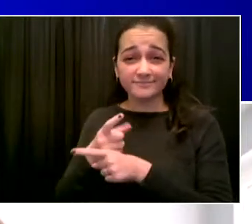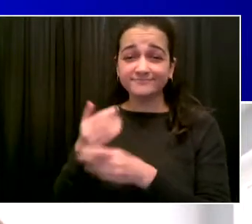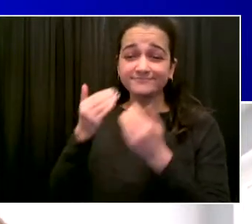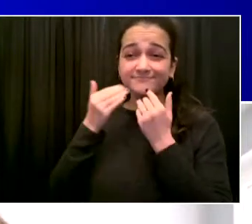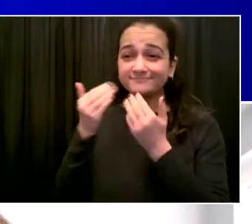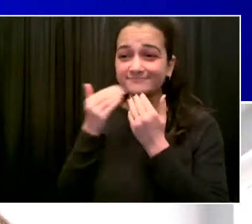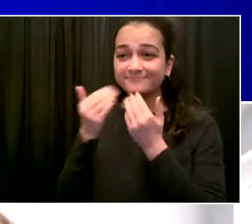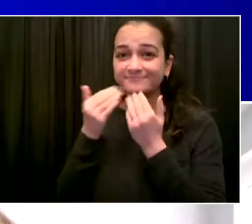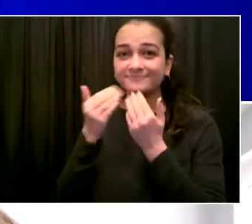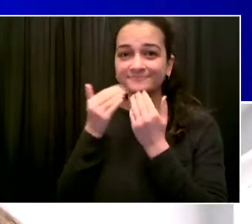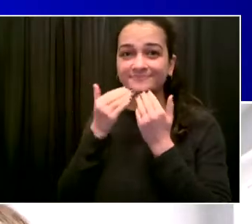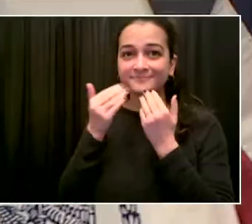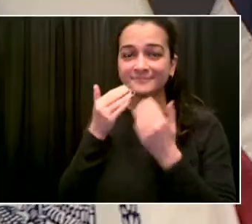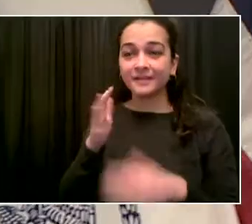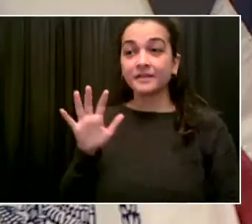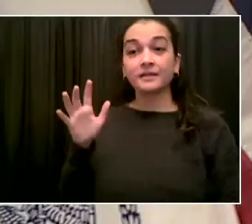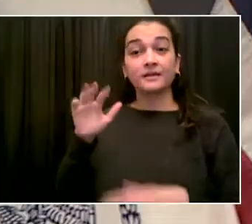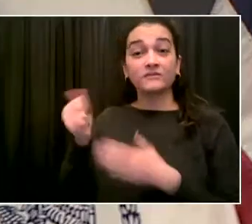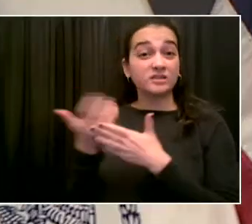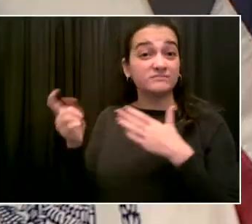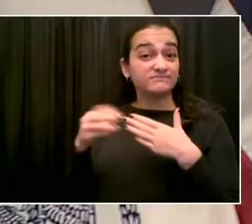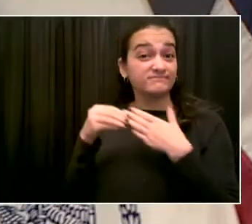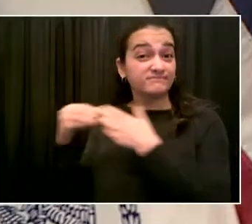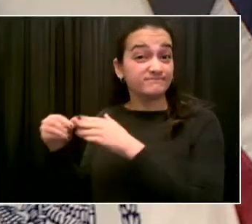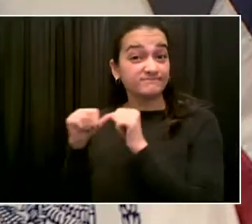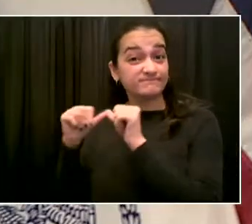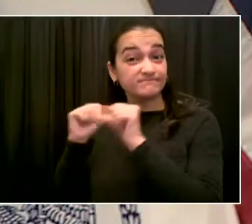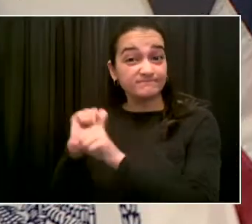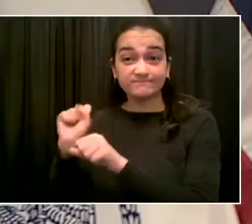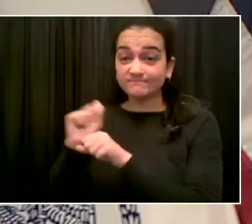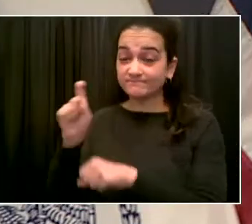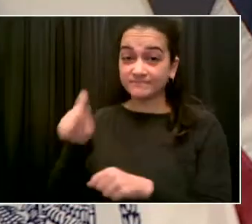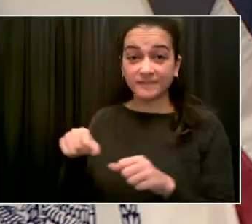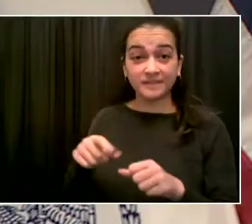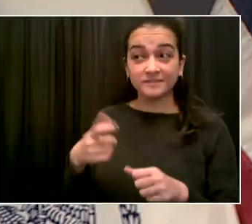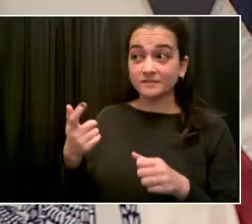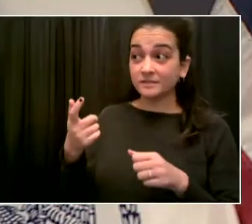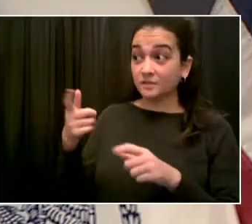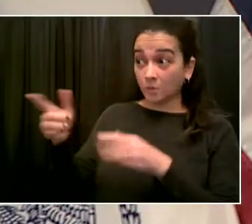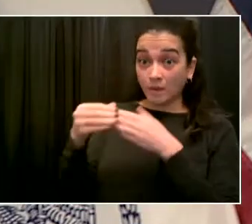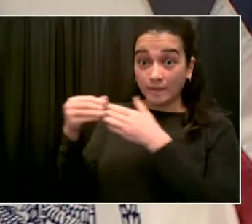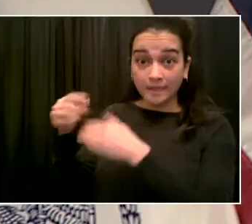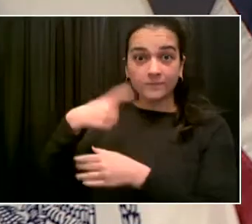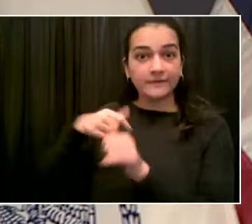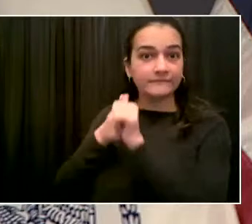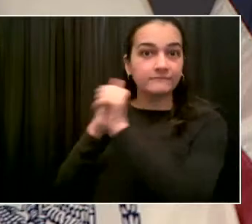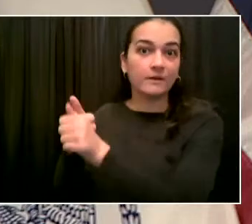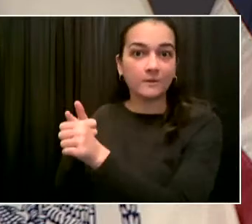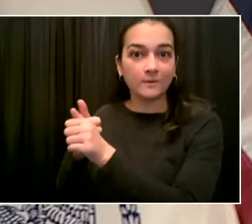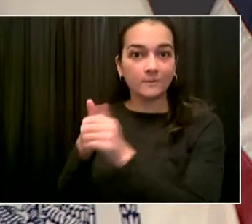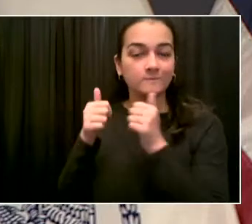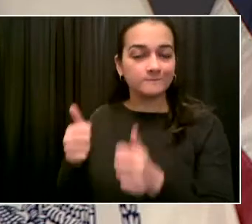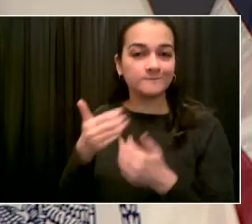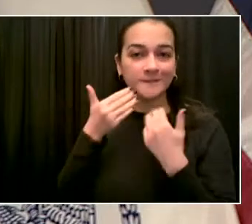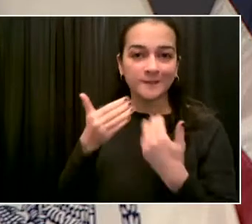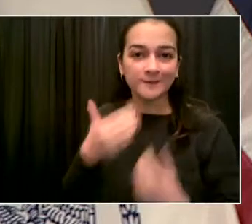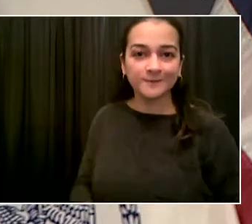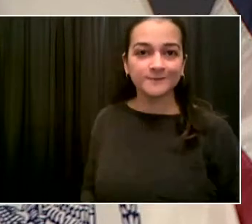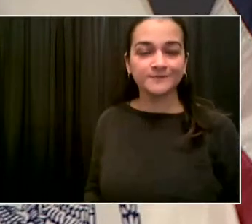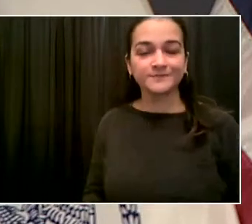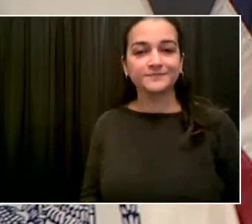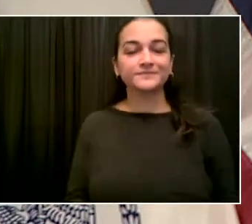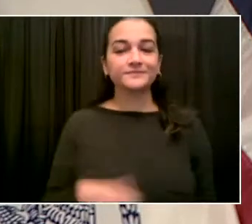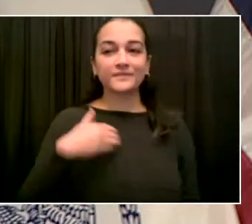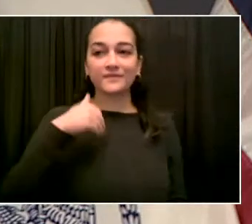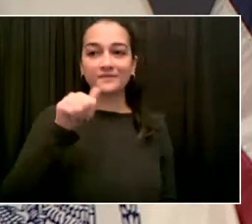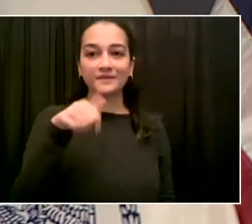do. Amen. Thank you. And listen, everyone, I want you to hear from someone else who's been such a powerful voice on the importance